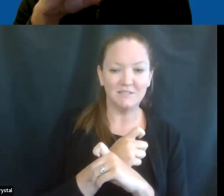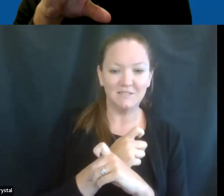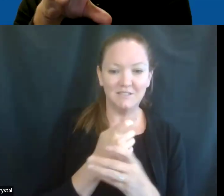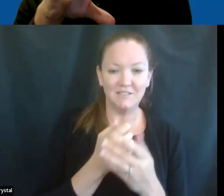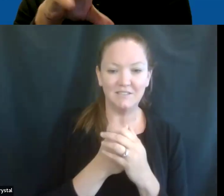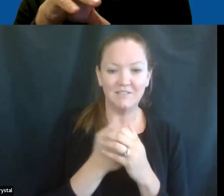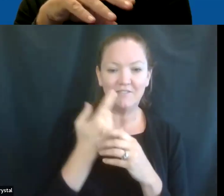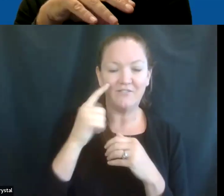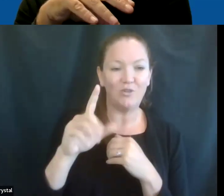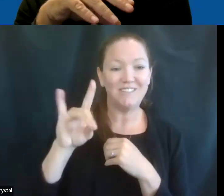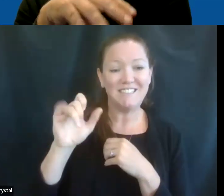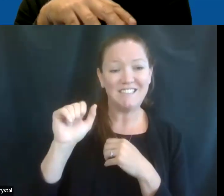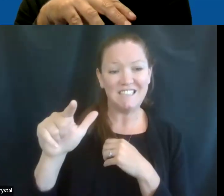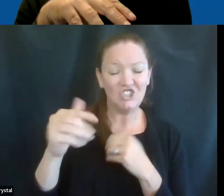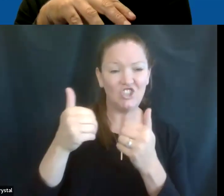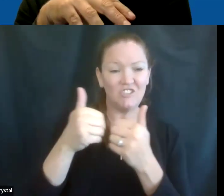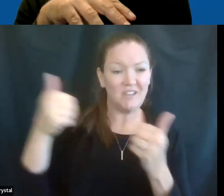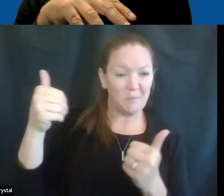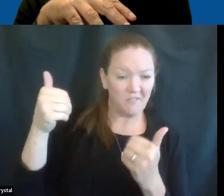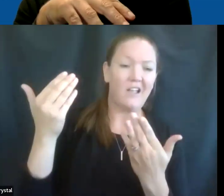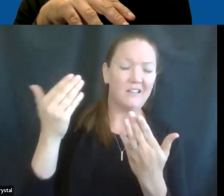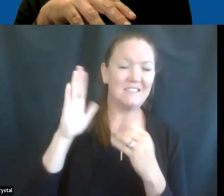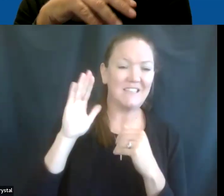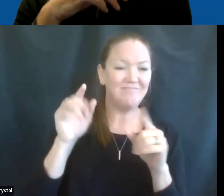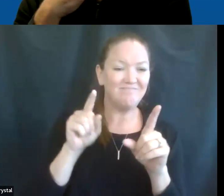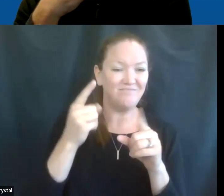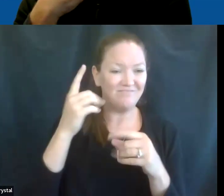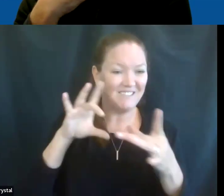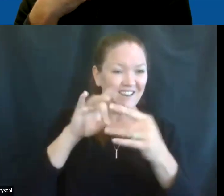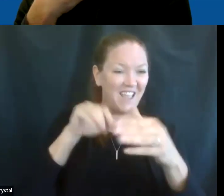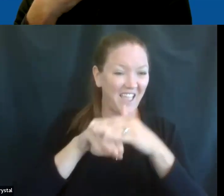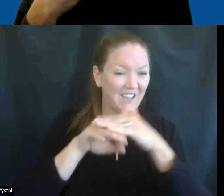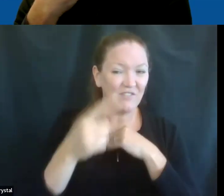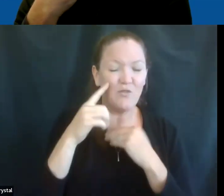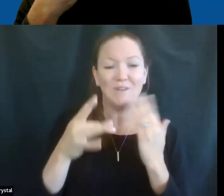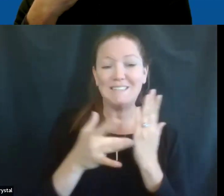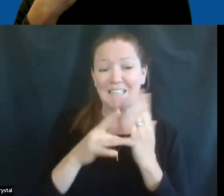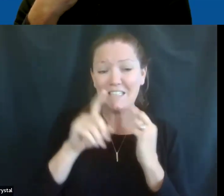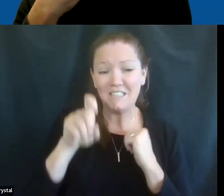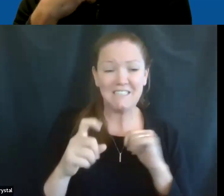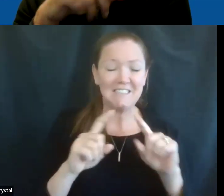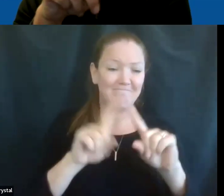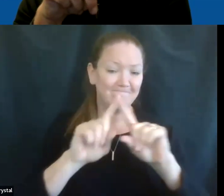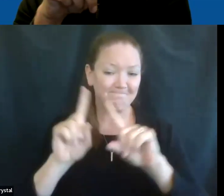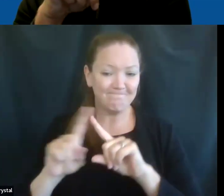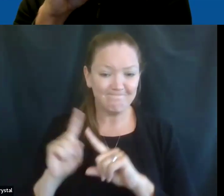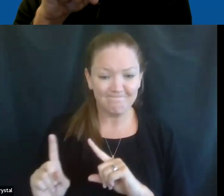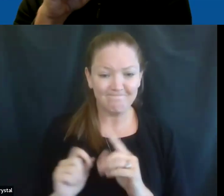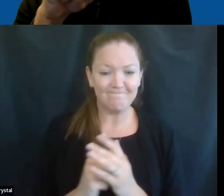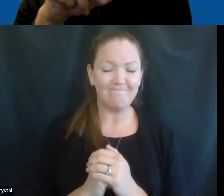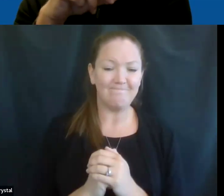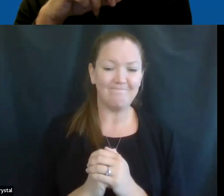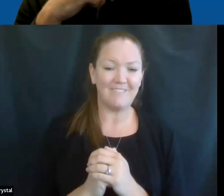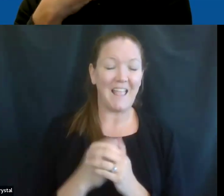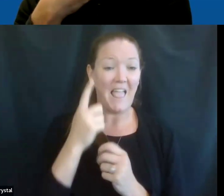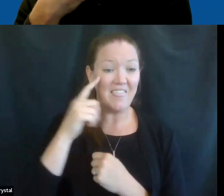the digital divide and device access and the technological needs of folks. I think that this